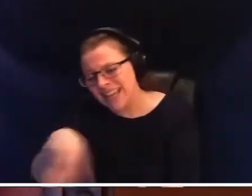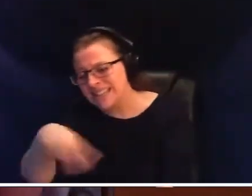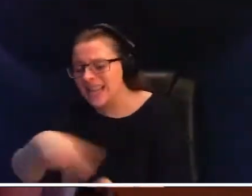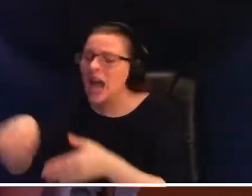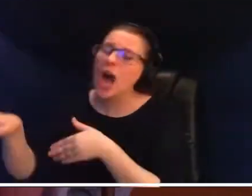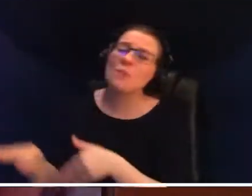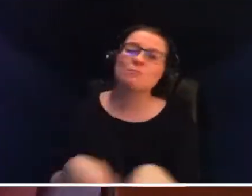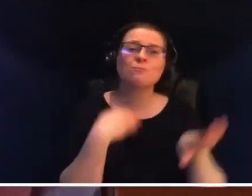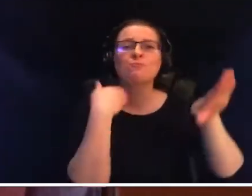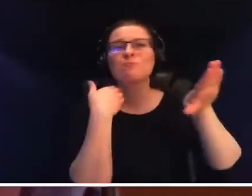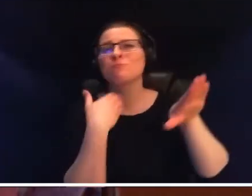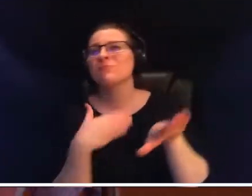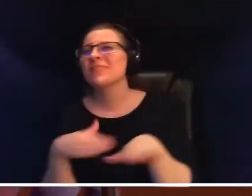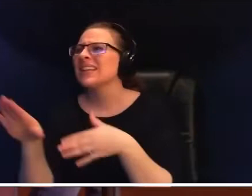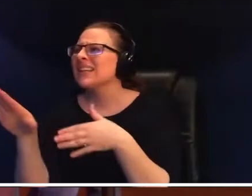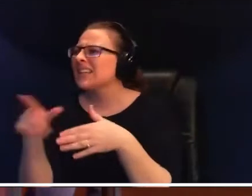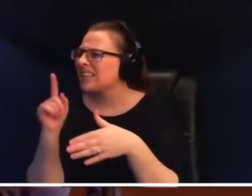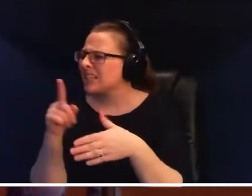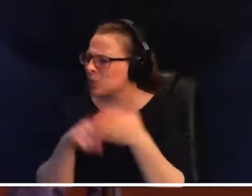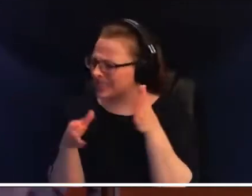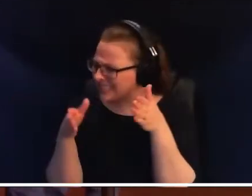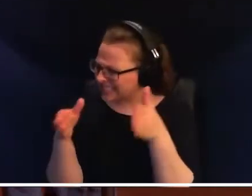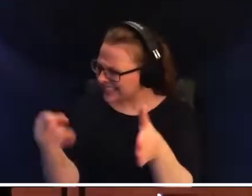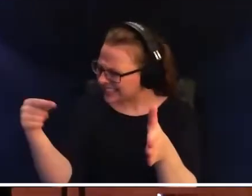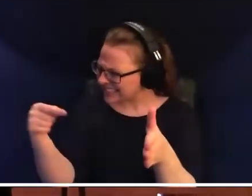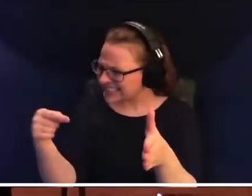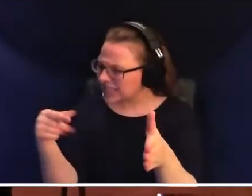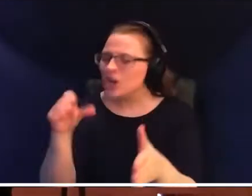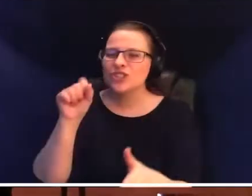the, what's that word again?